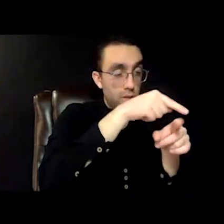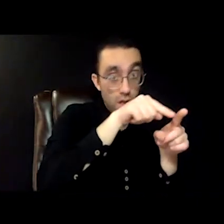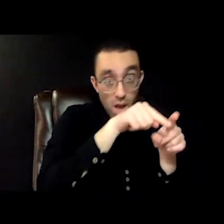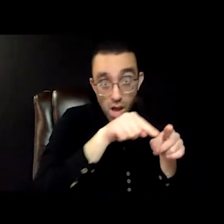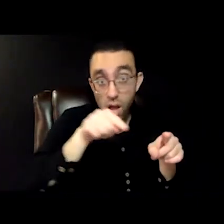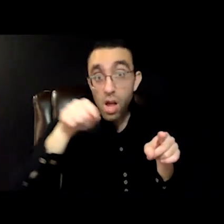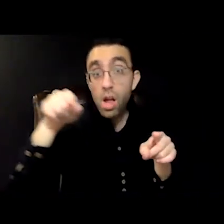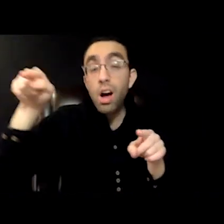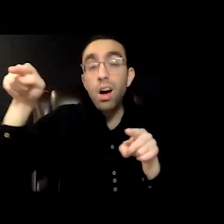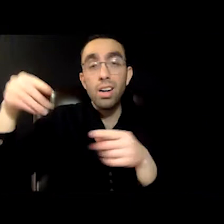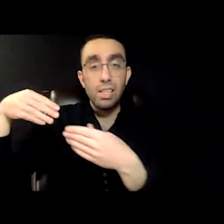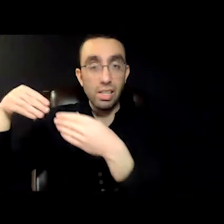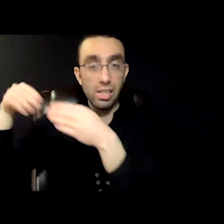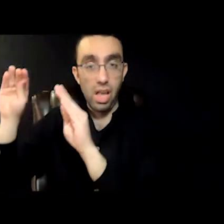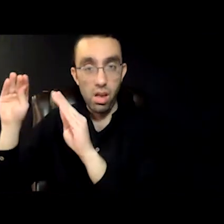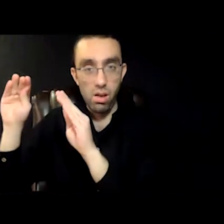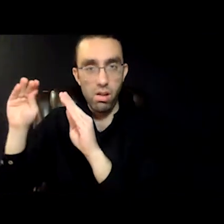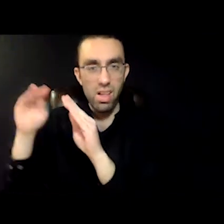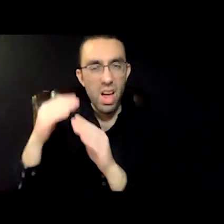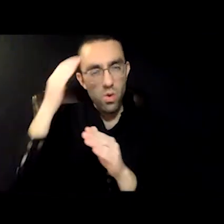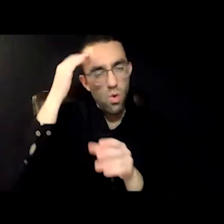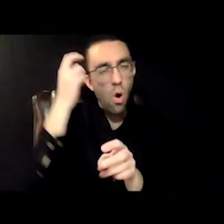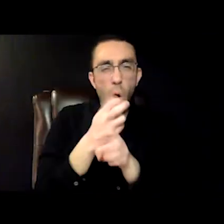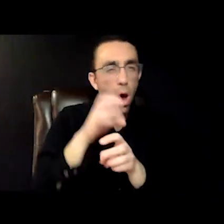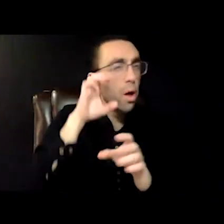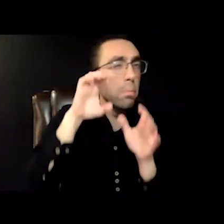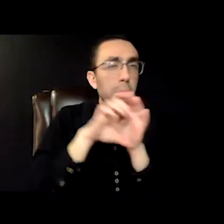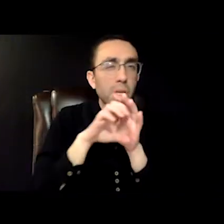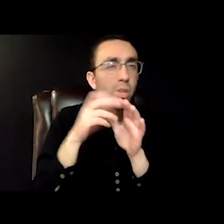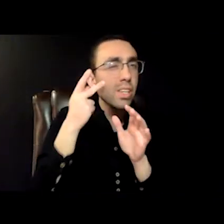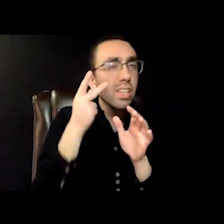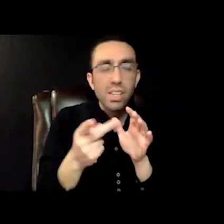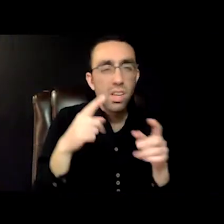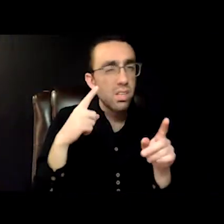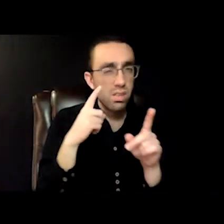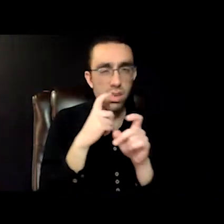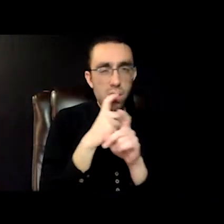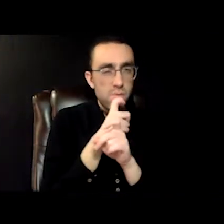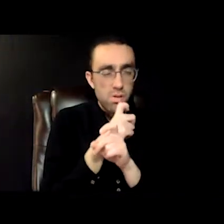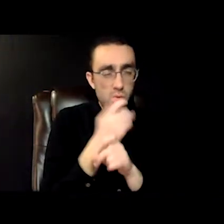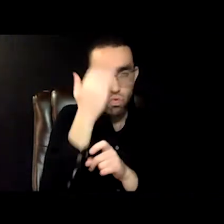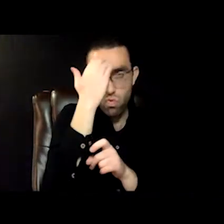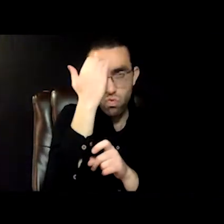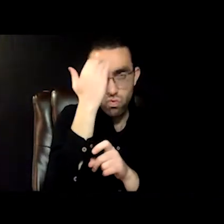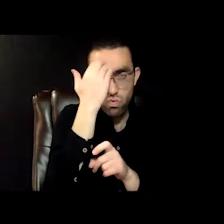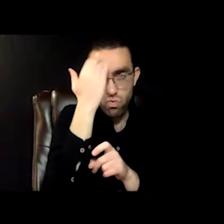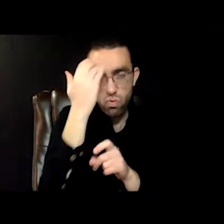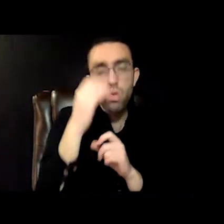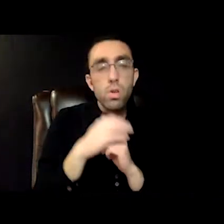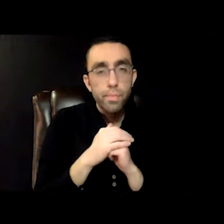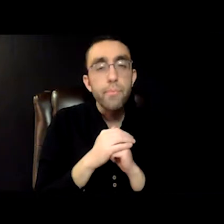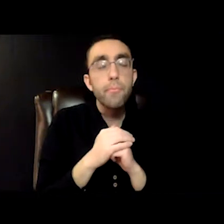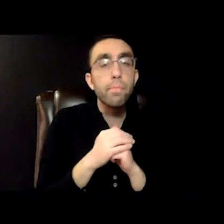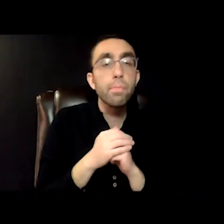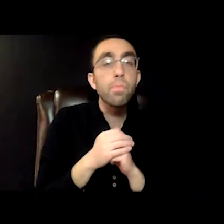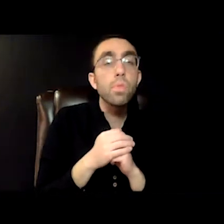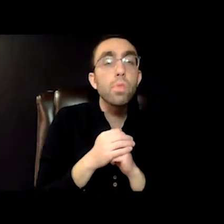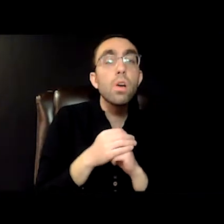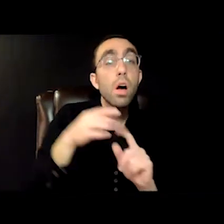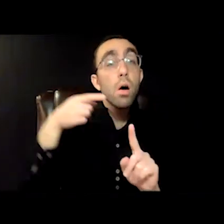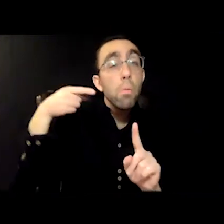picture to see. And I apologize because it's very complicated, but the point of it